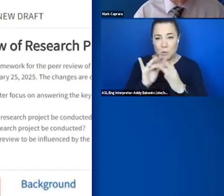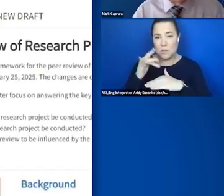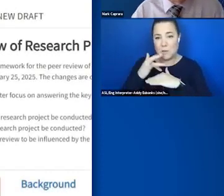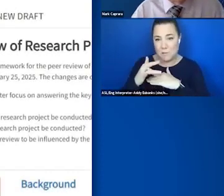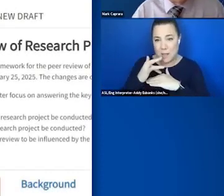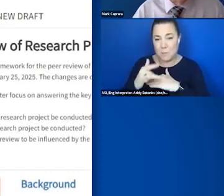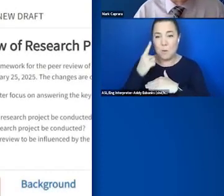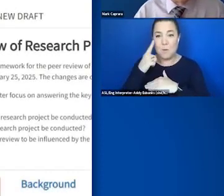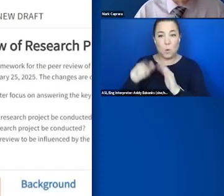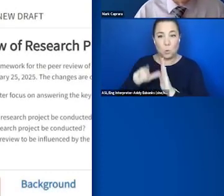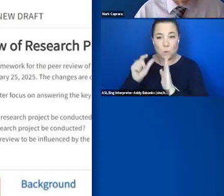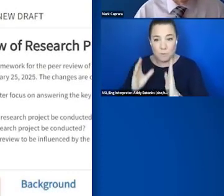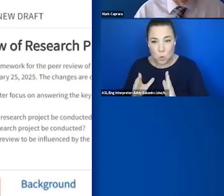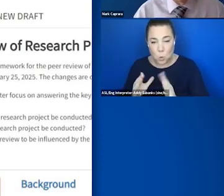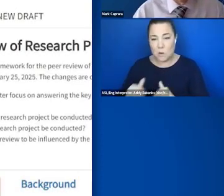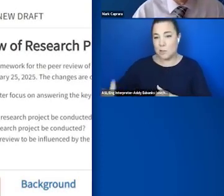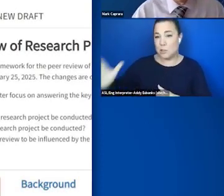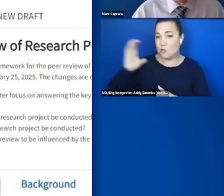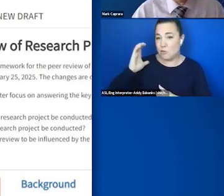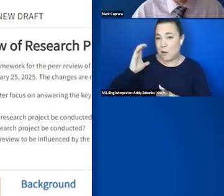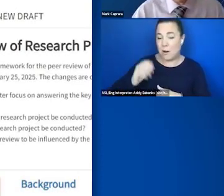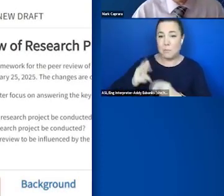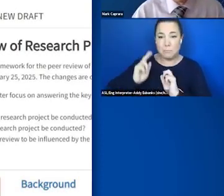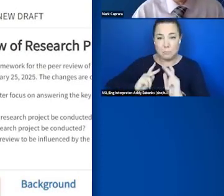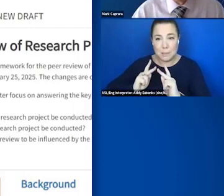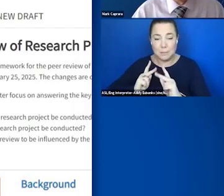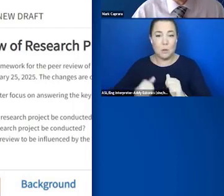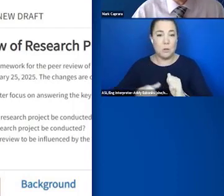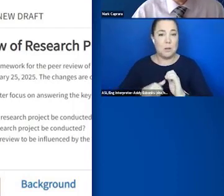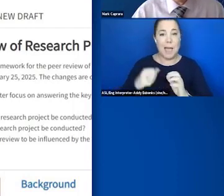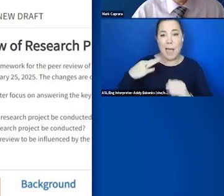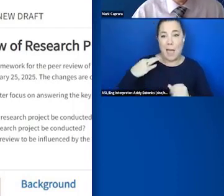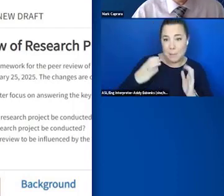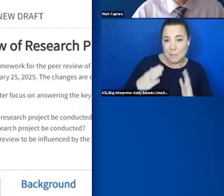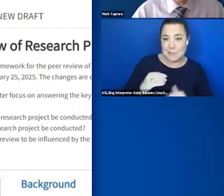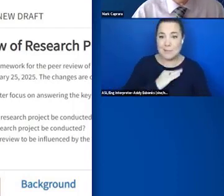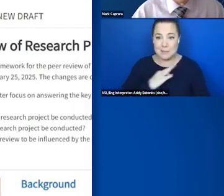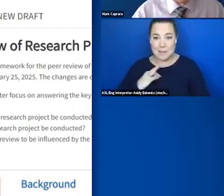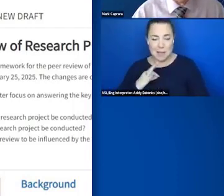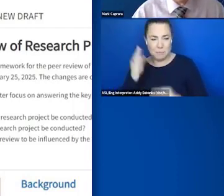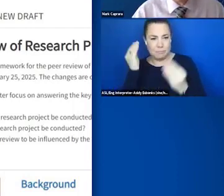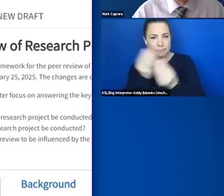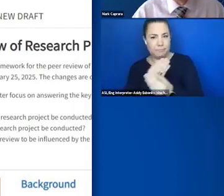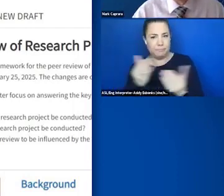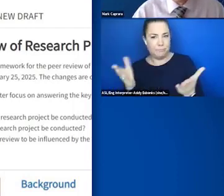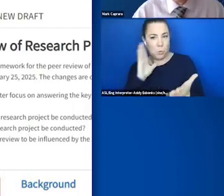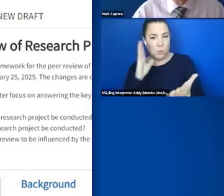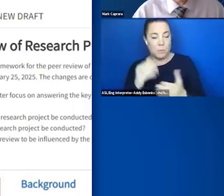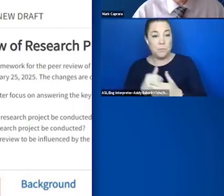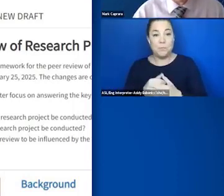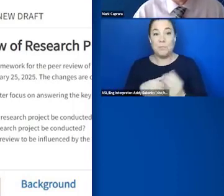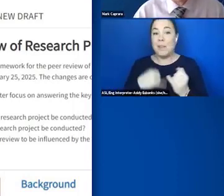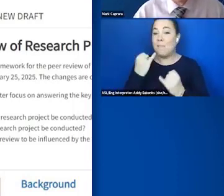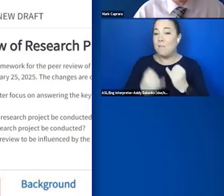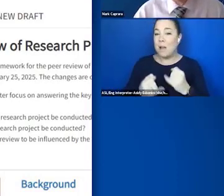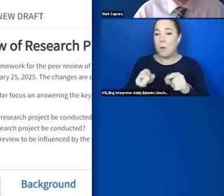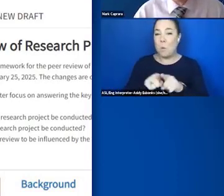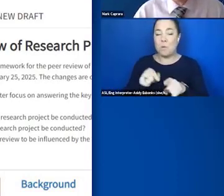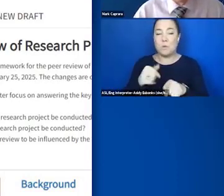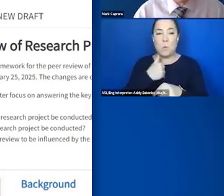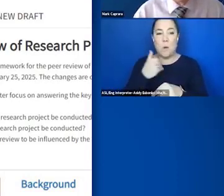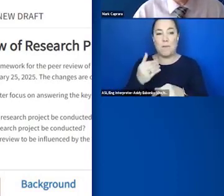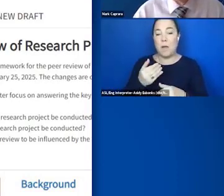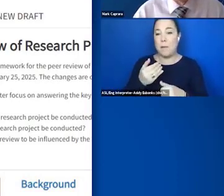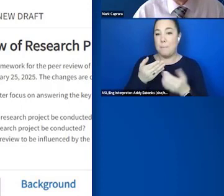And then finally, we have a public-facing website for this initiative. This has a lot of information on it now, and we will continue to populate it as